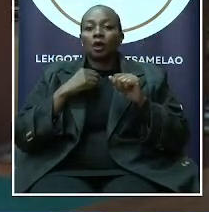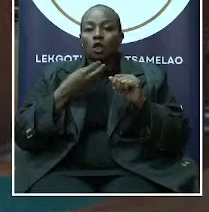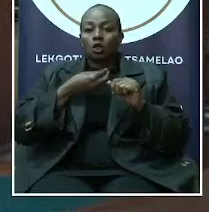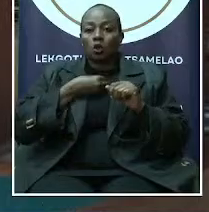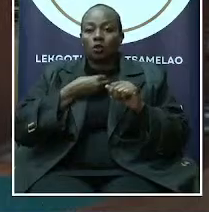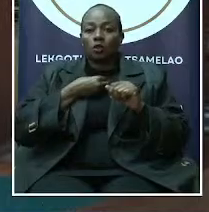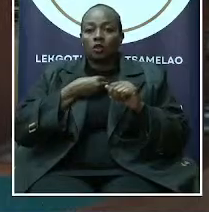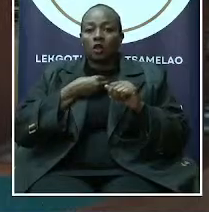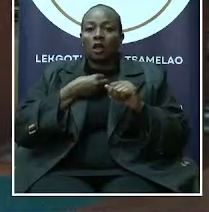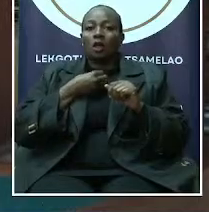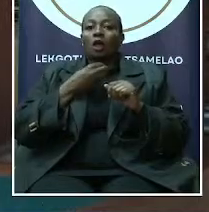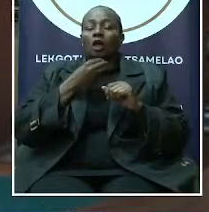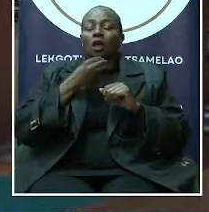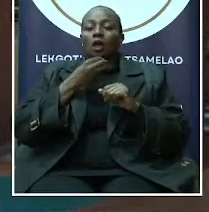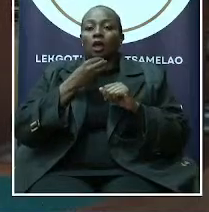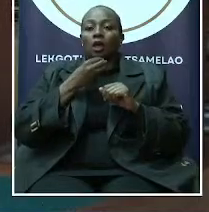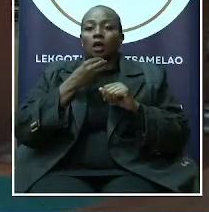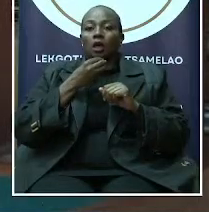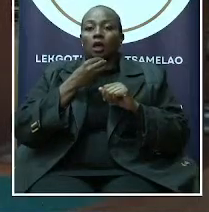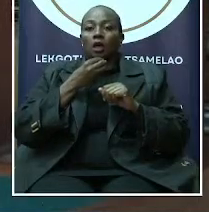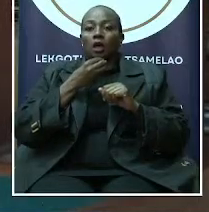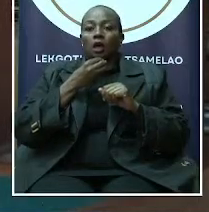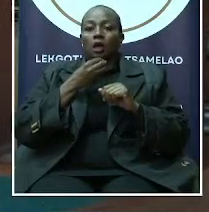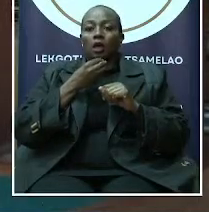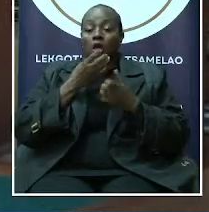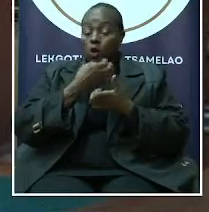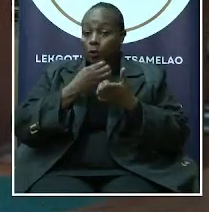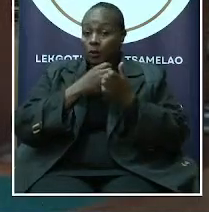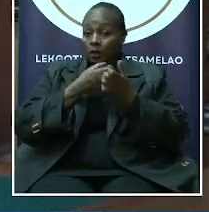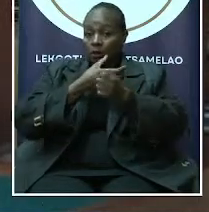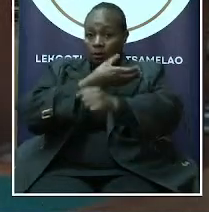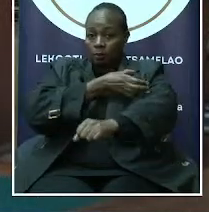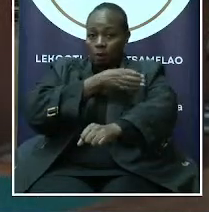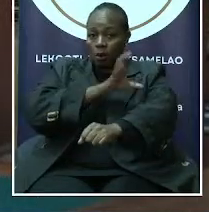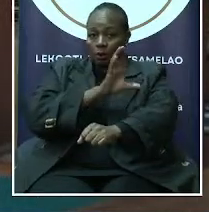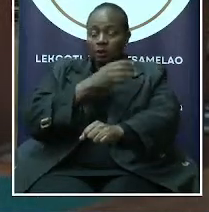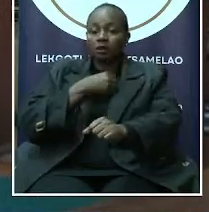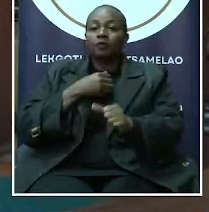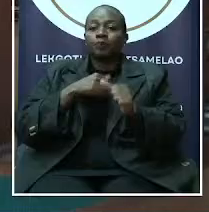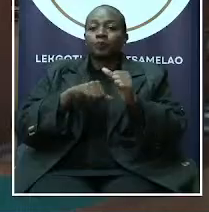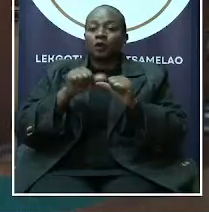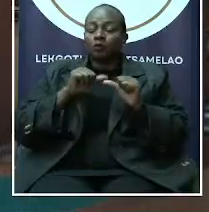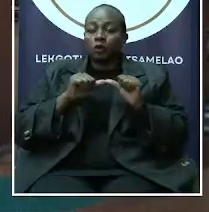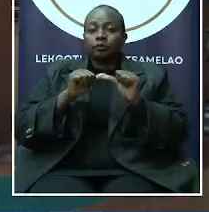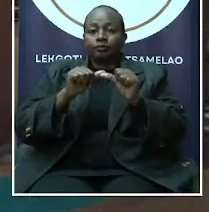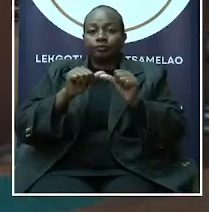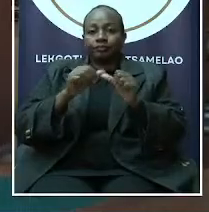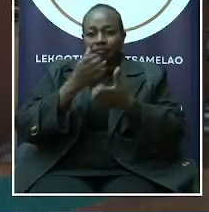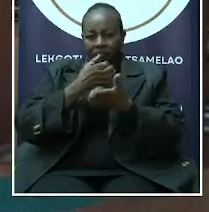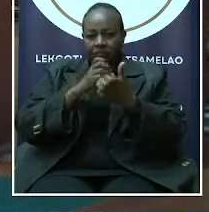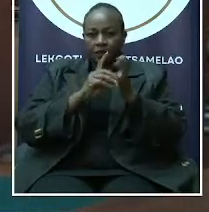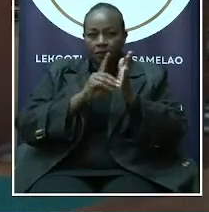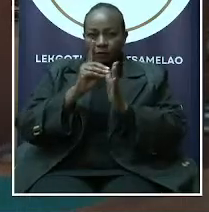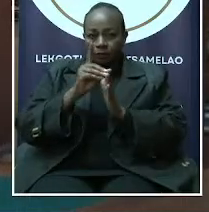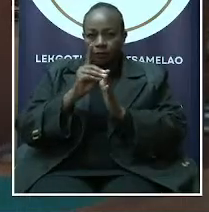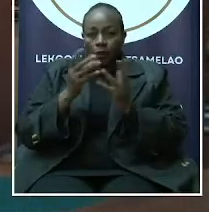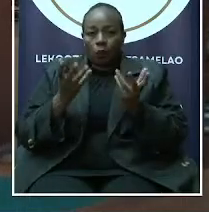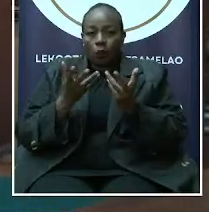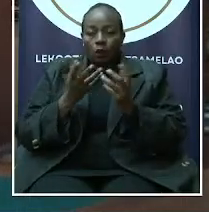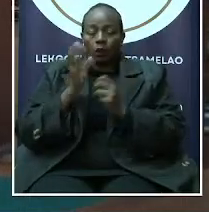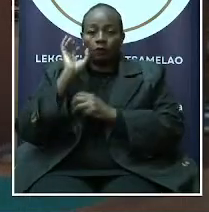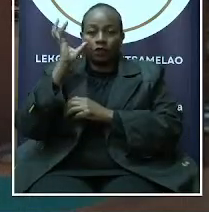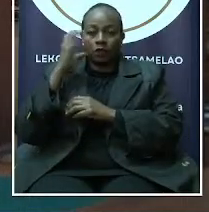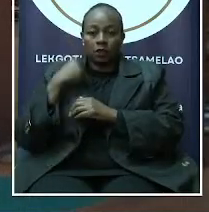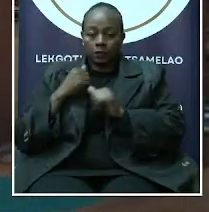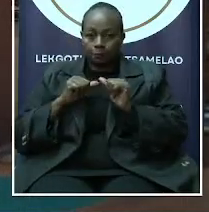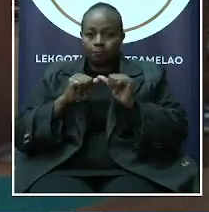economic empowerment through legislative innovation for sustainable social and economic development in the Free State. It